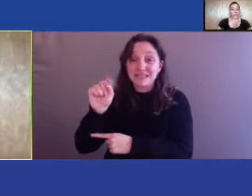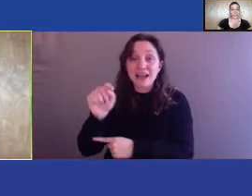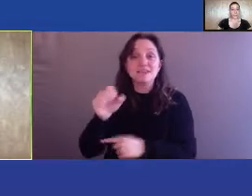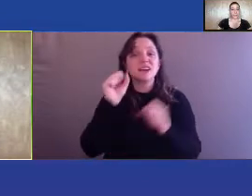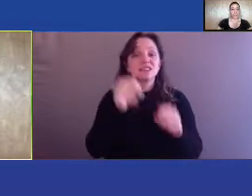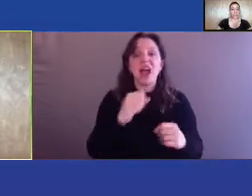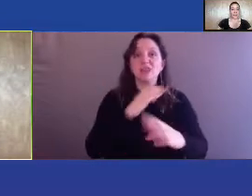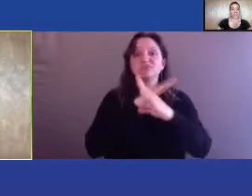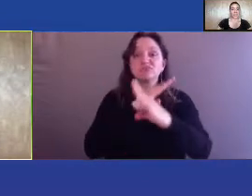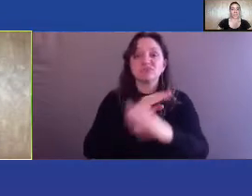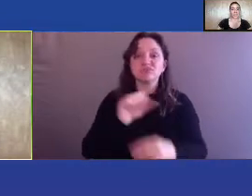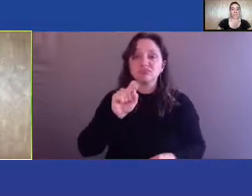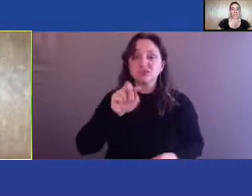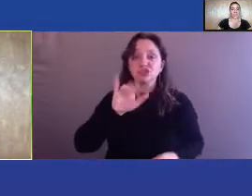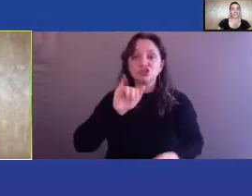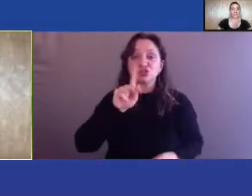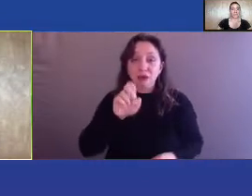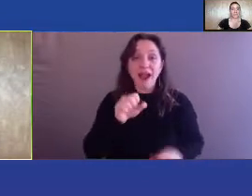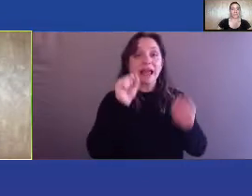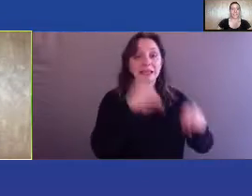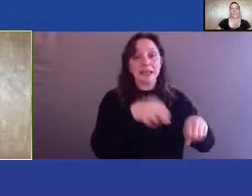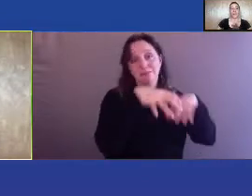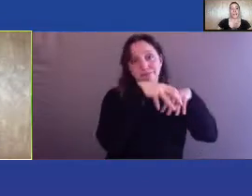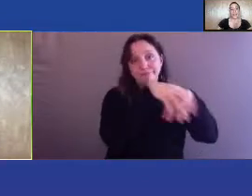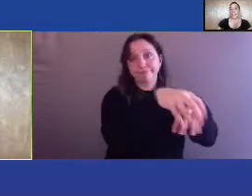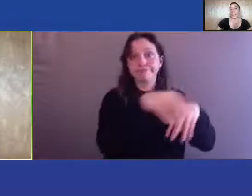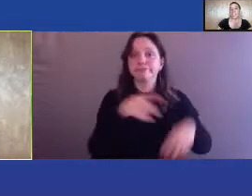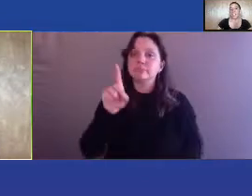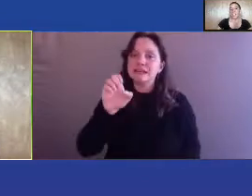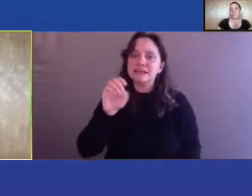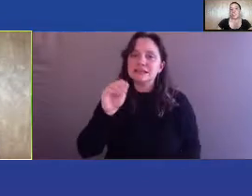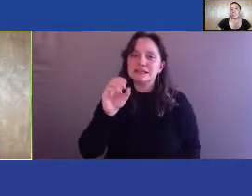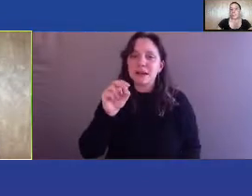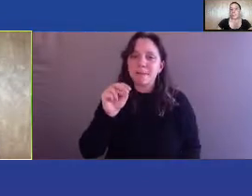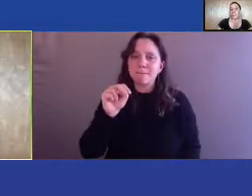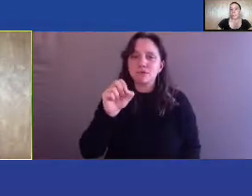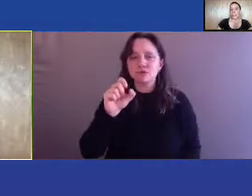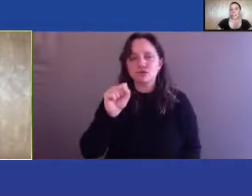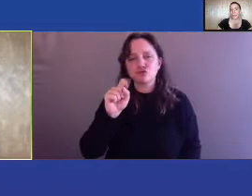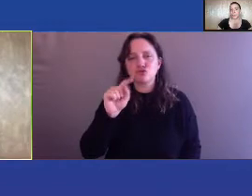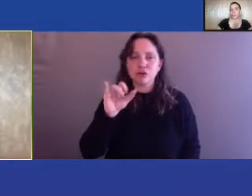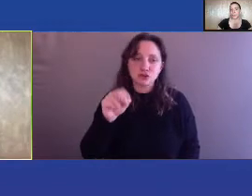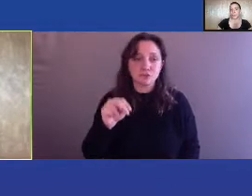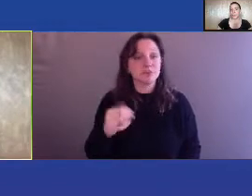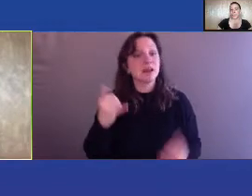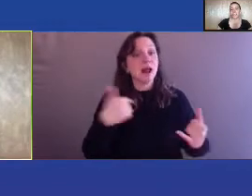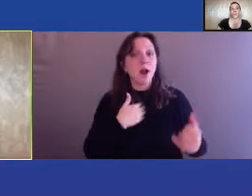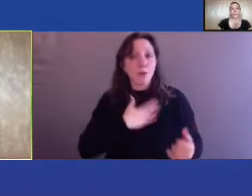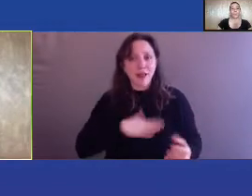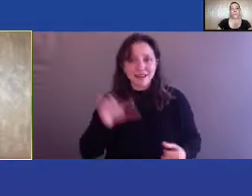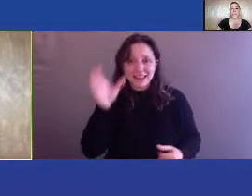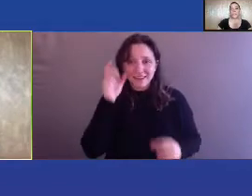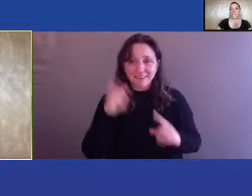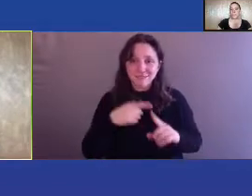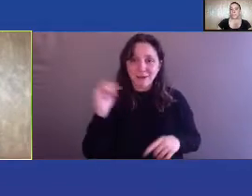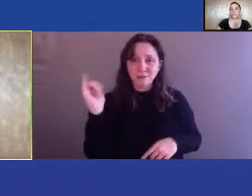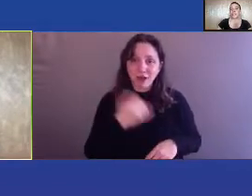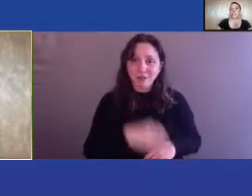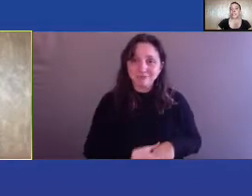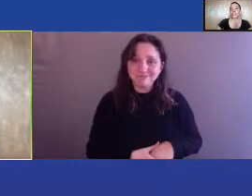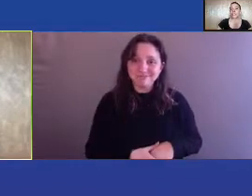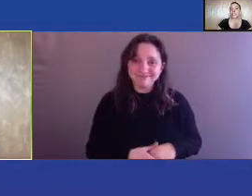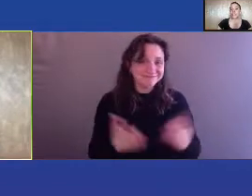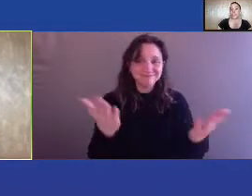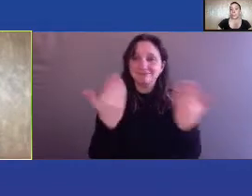So anyone can be an activist. I'd like to hear a little bit from y'all. What are some issues